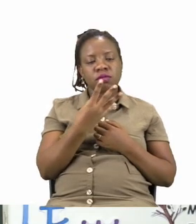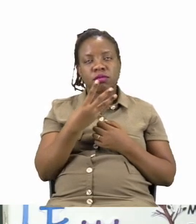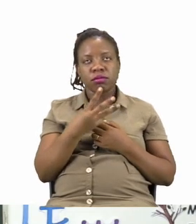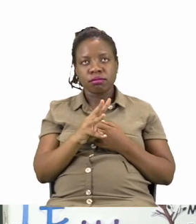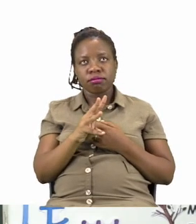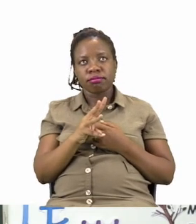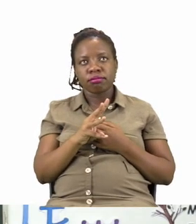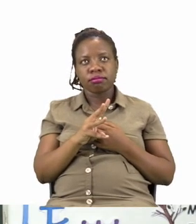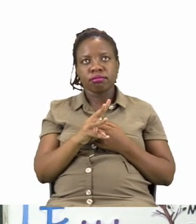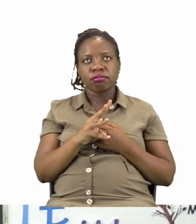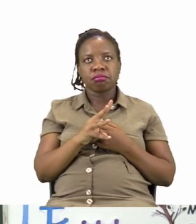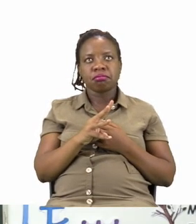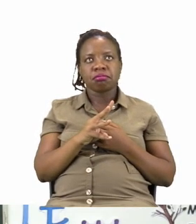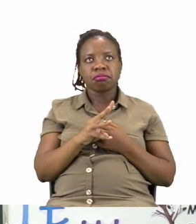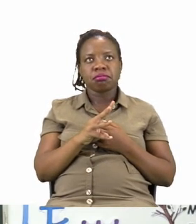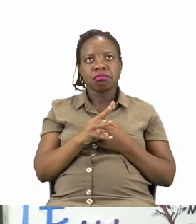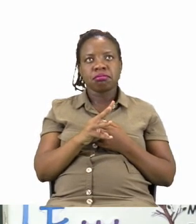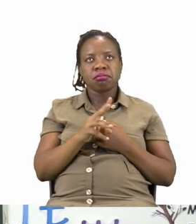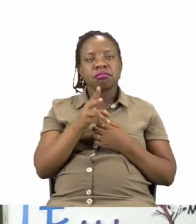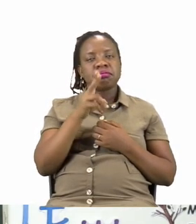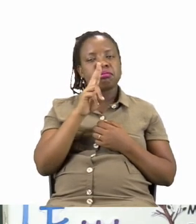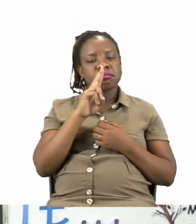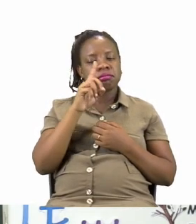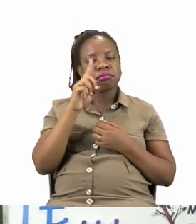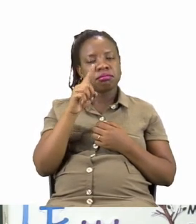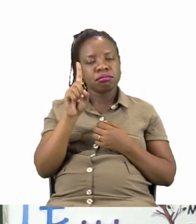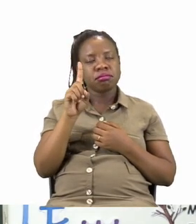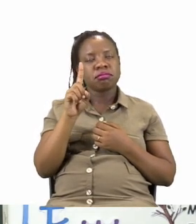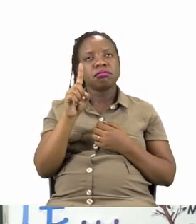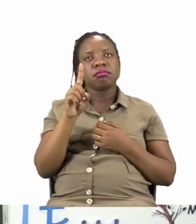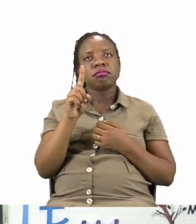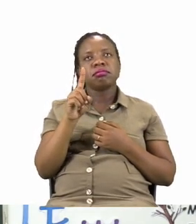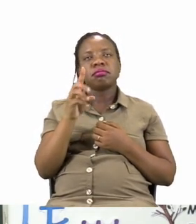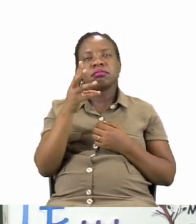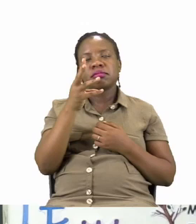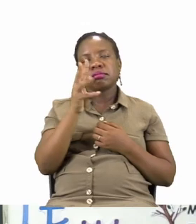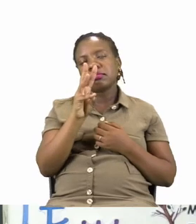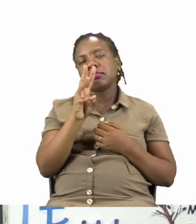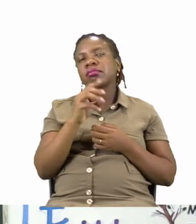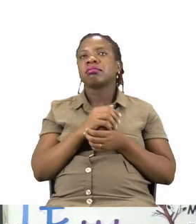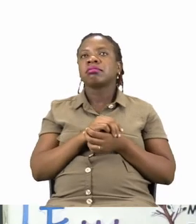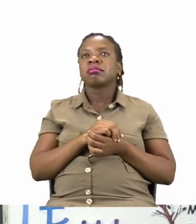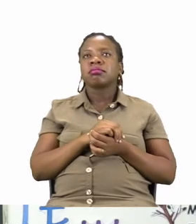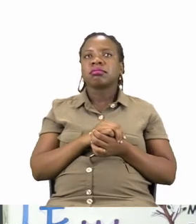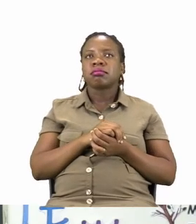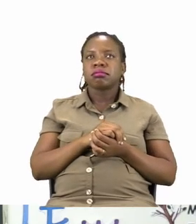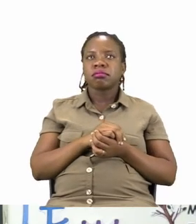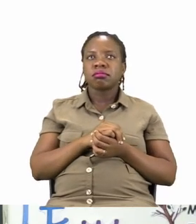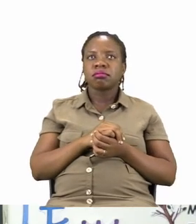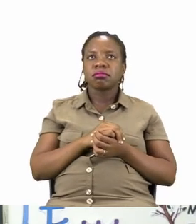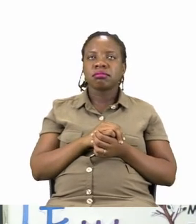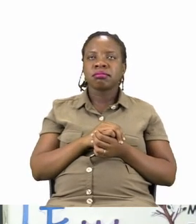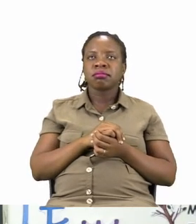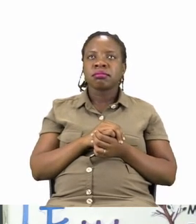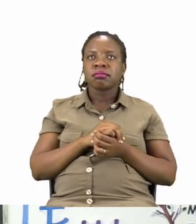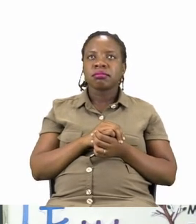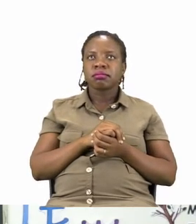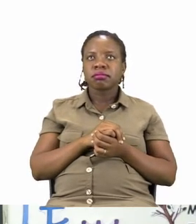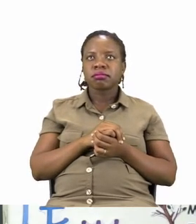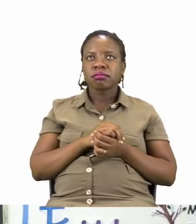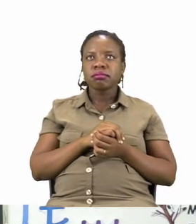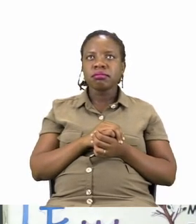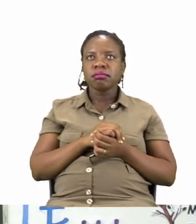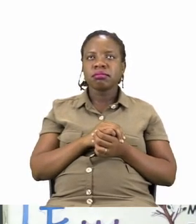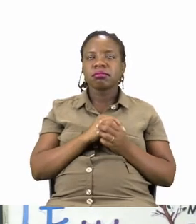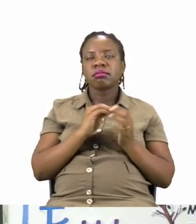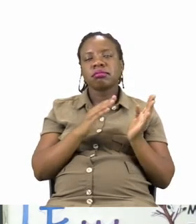5, 6. And there you see our answer is 6 as well. Now let's try